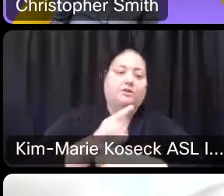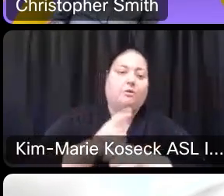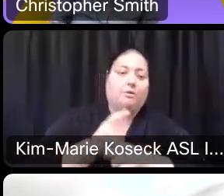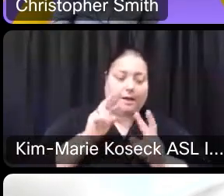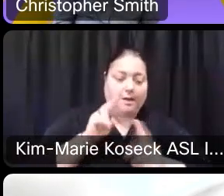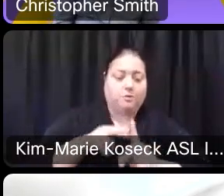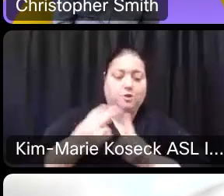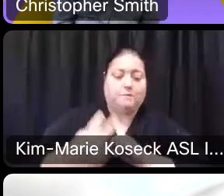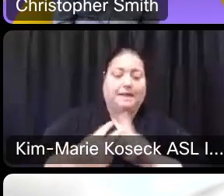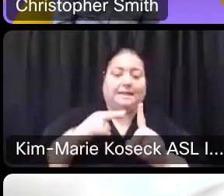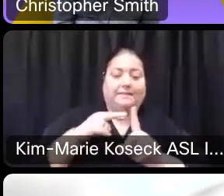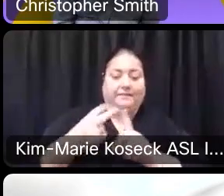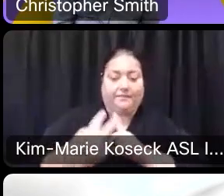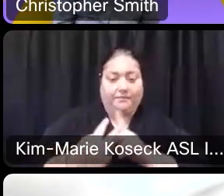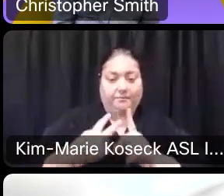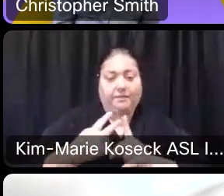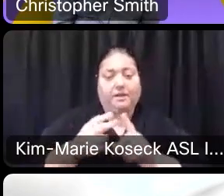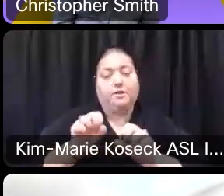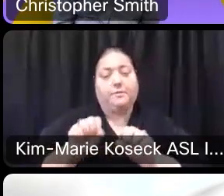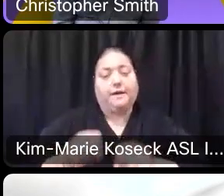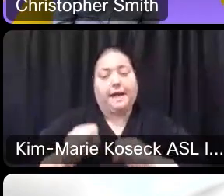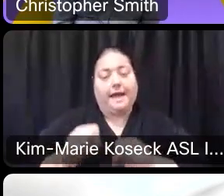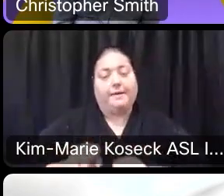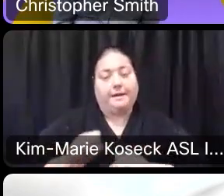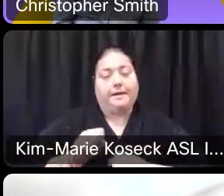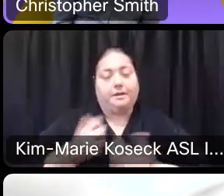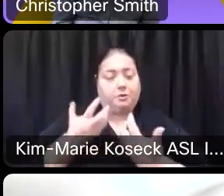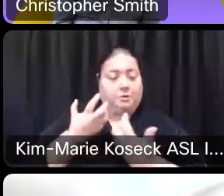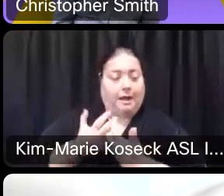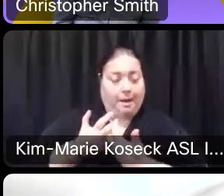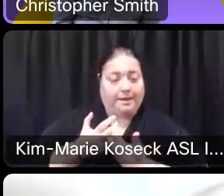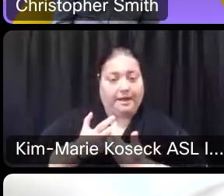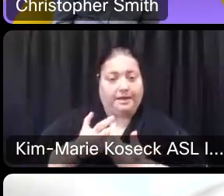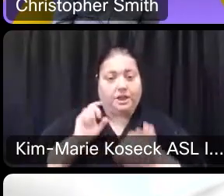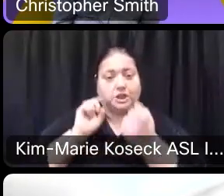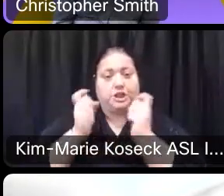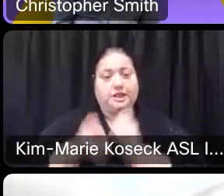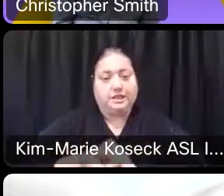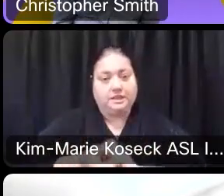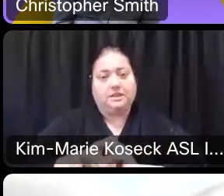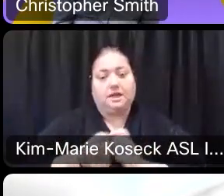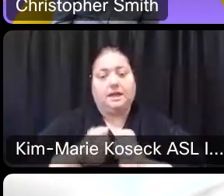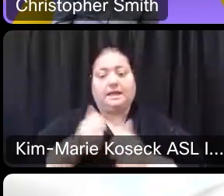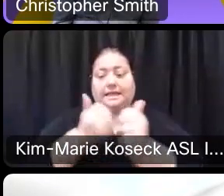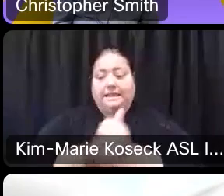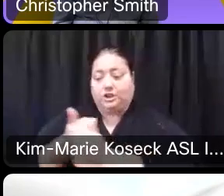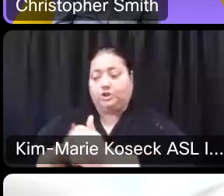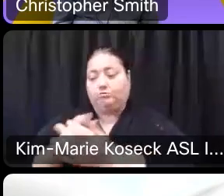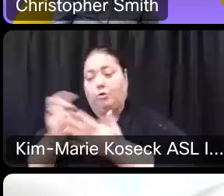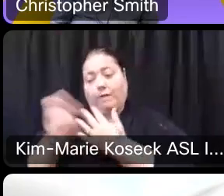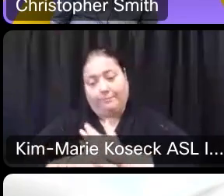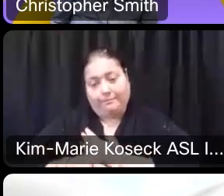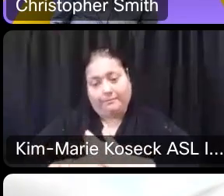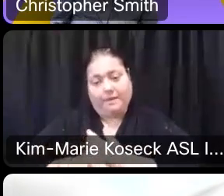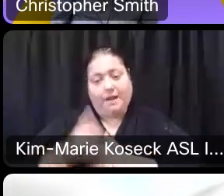perspective to be able to accommodate the changes in these programs? I'm